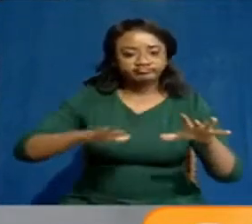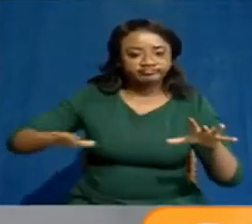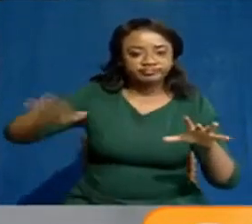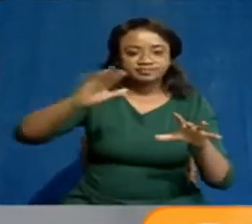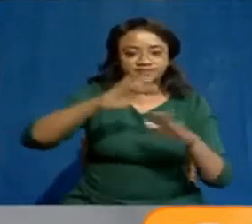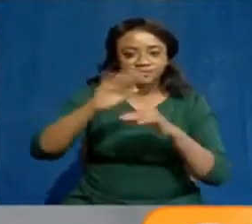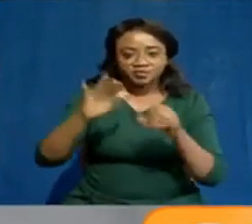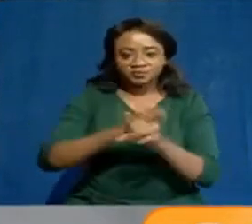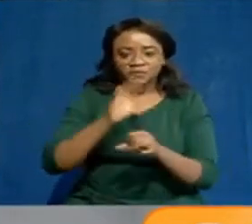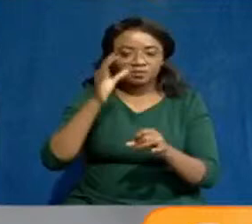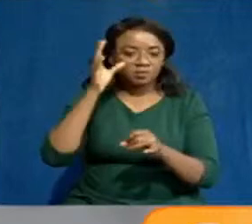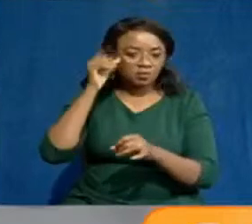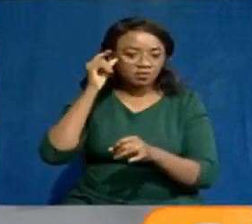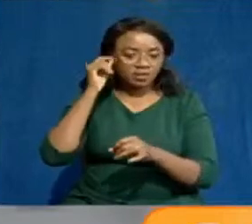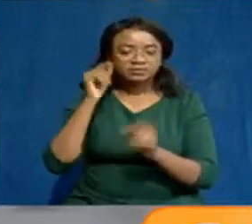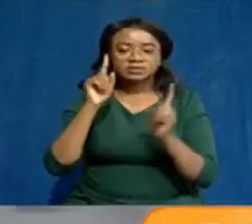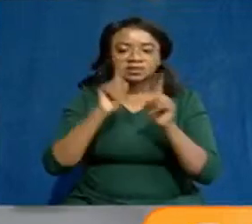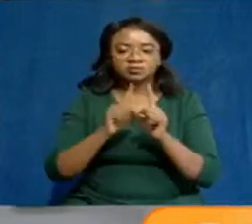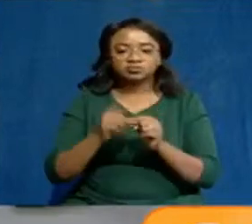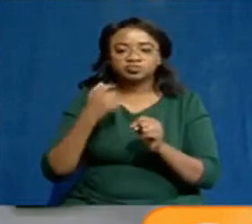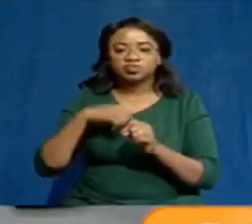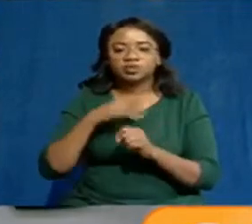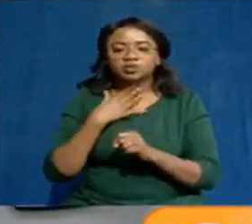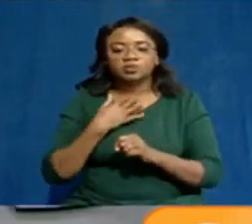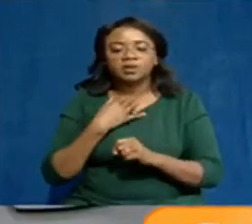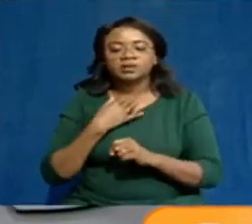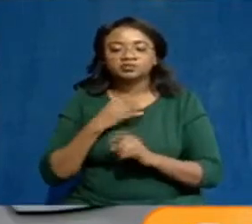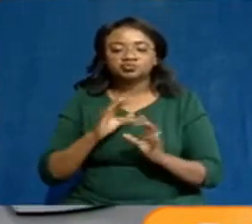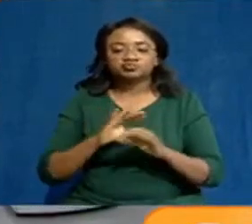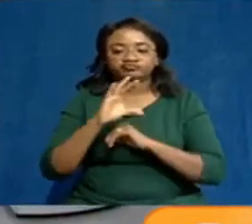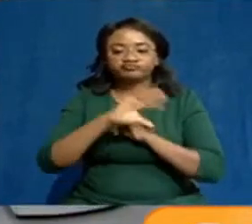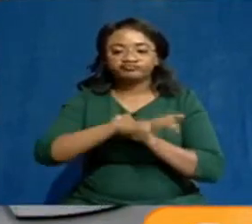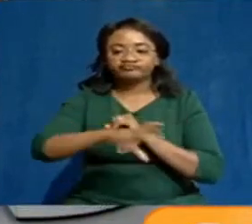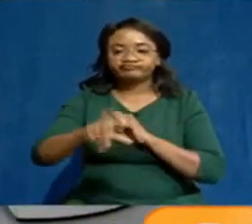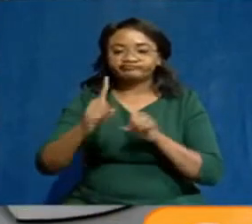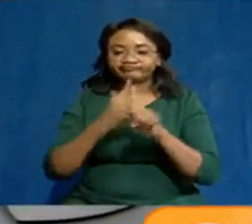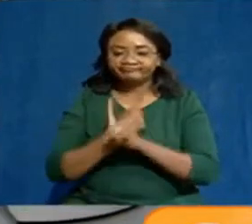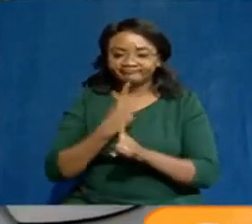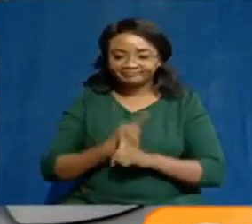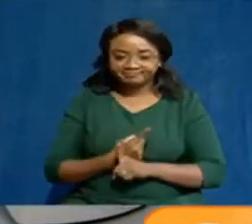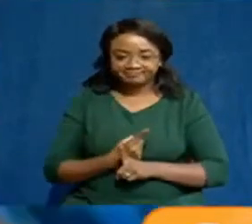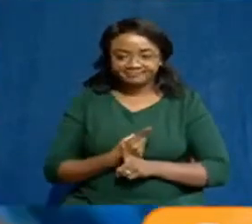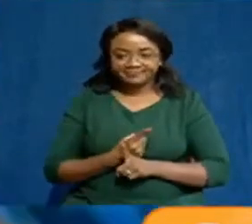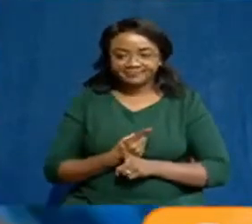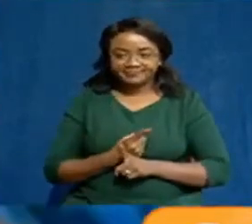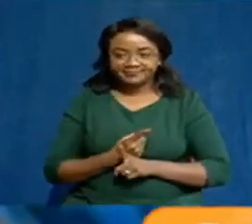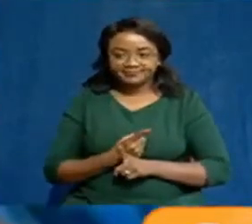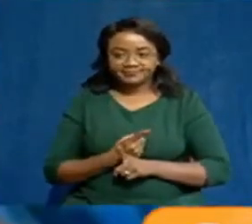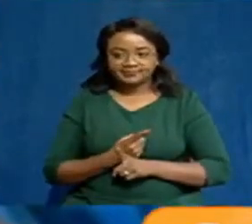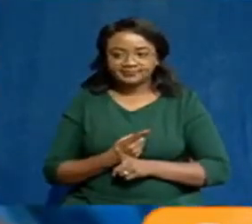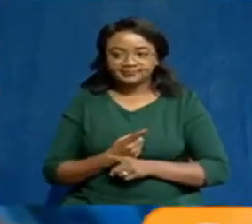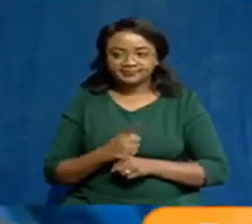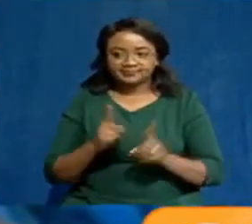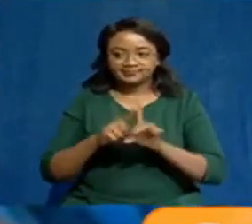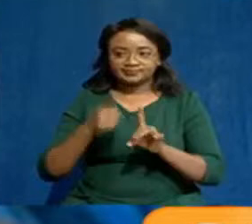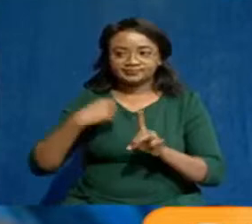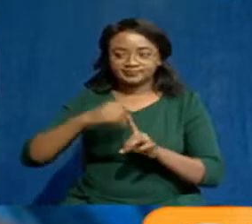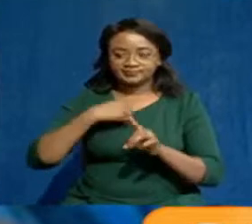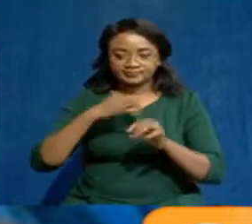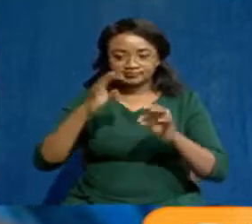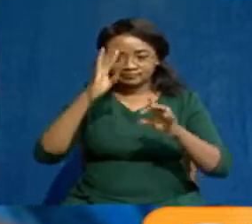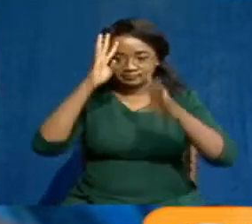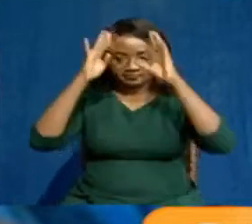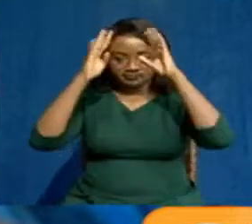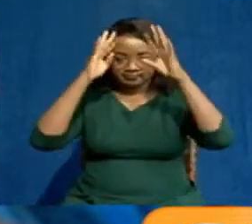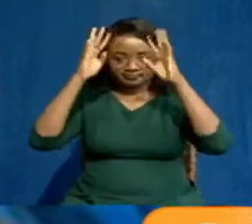want to add value to the waste that we are segregating. So at Baustaka, we have an initiative. It's a strategic initiative known